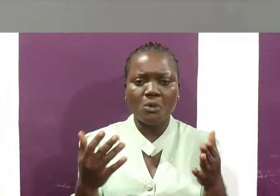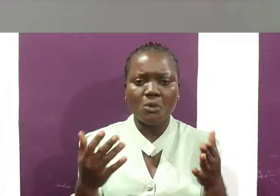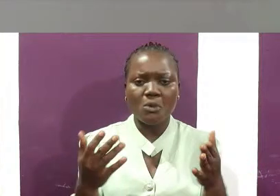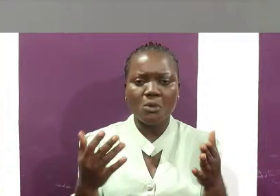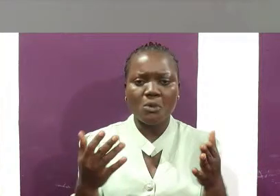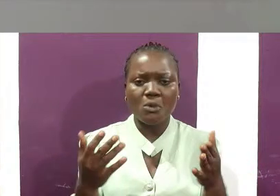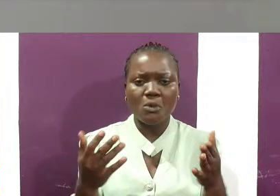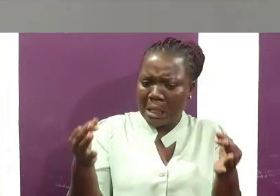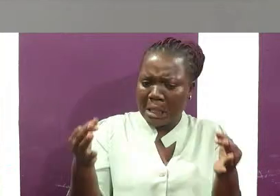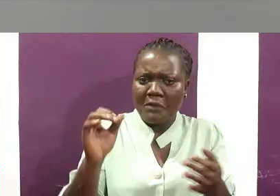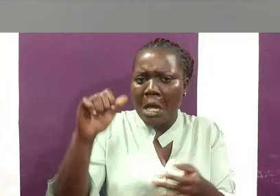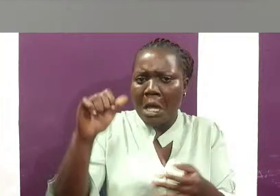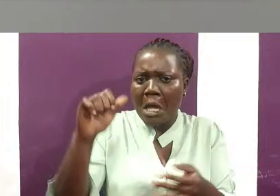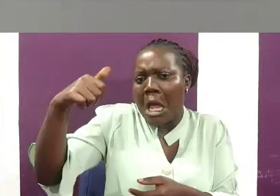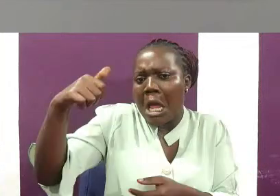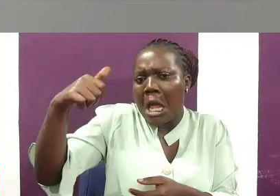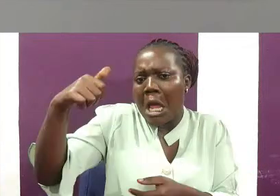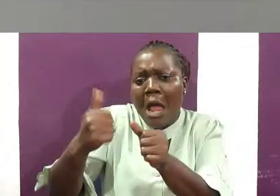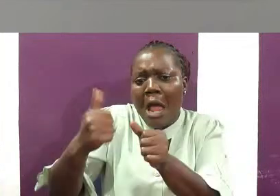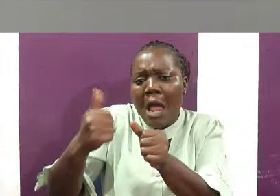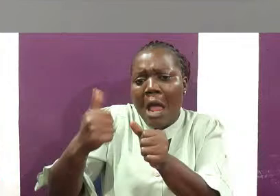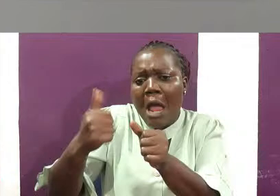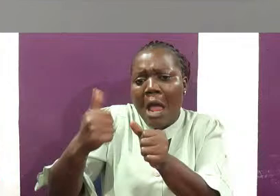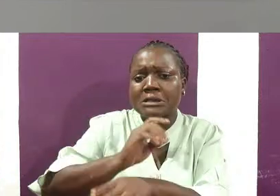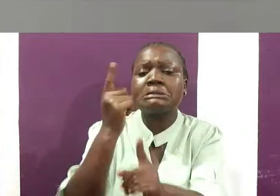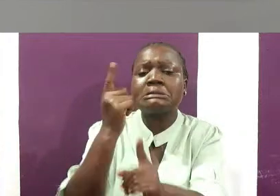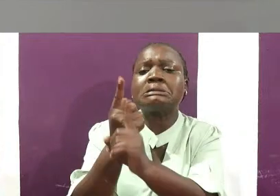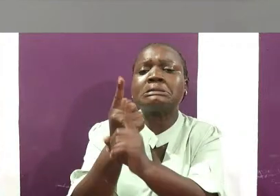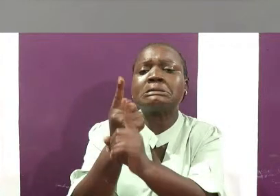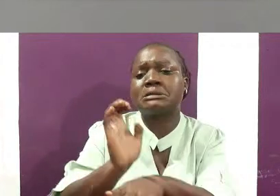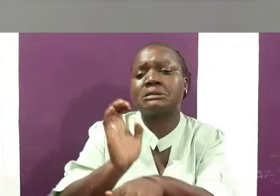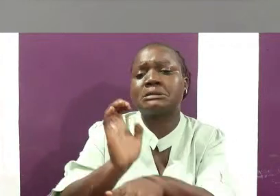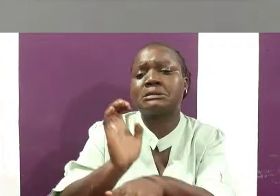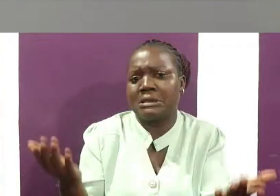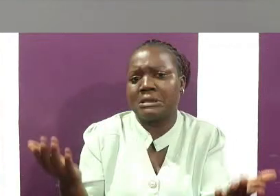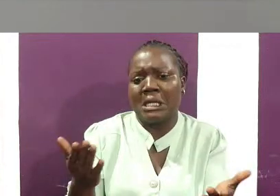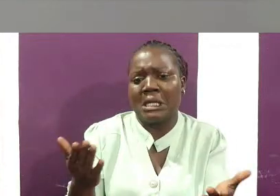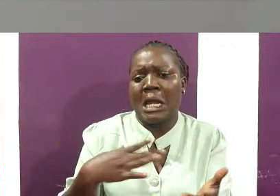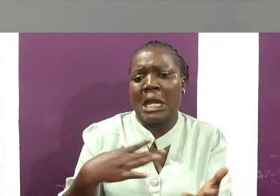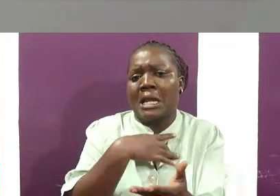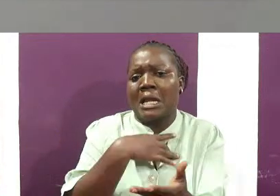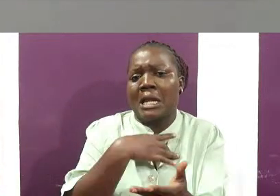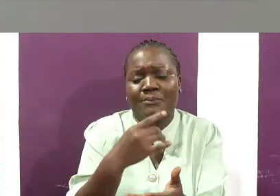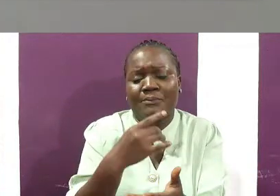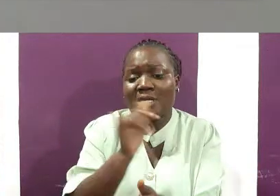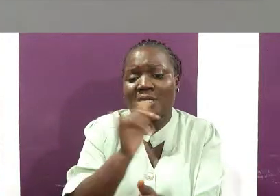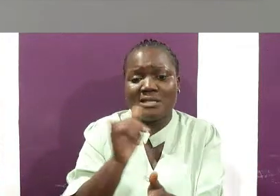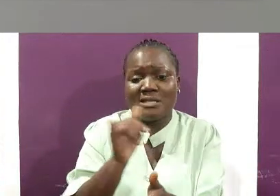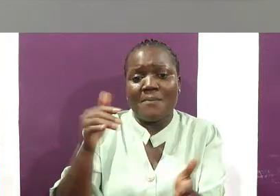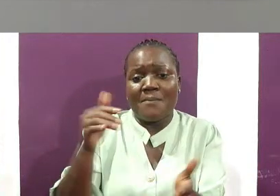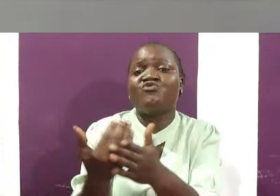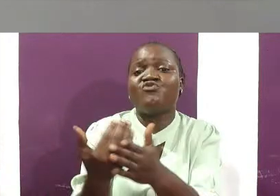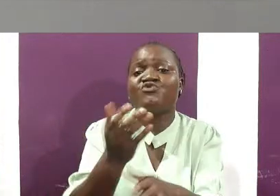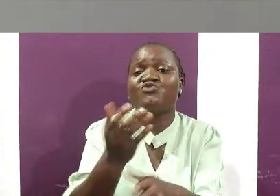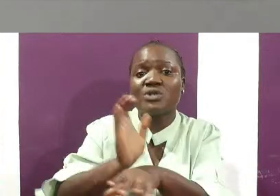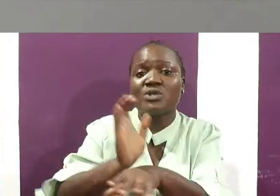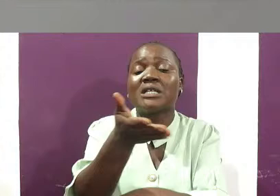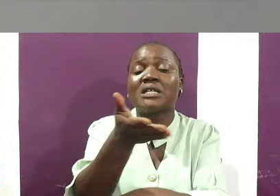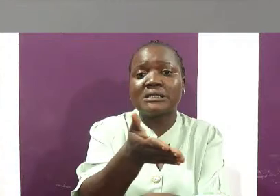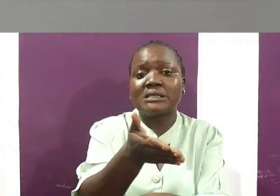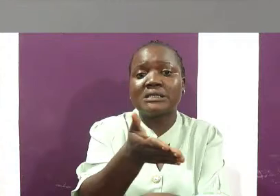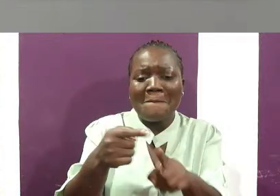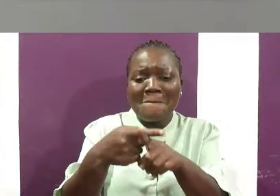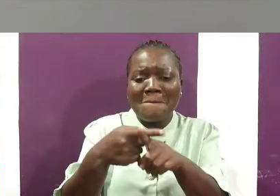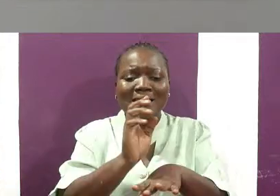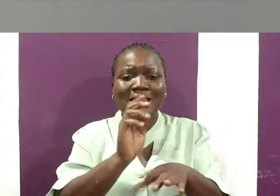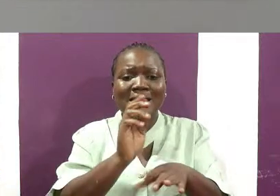sorry, be I sorry. Now, sorry, Baku, Enzo, yes, to say the Fufronoate, now Embra, I was a